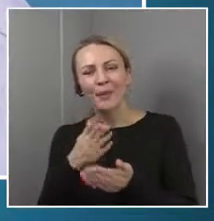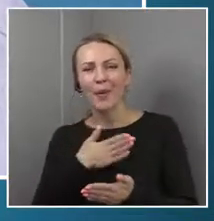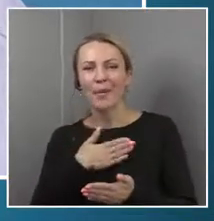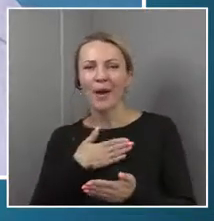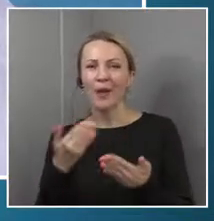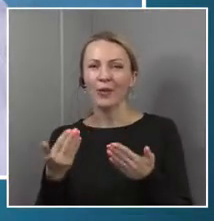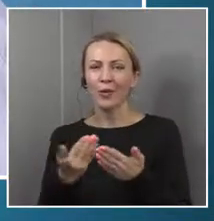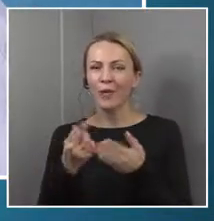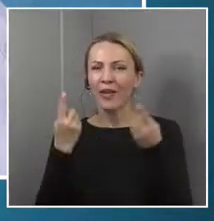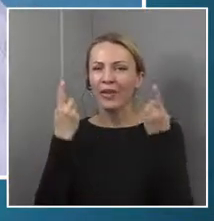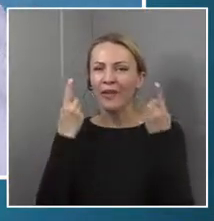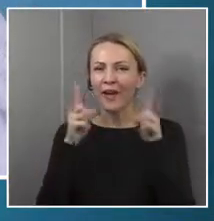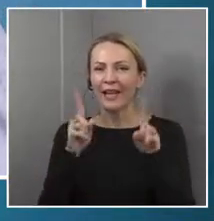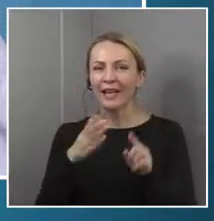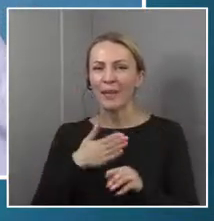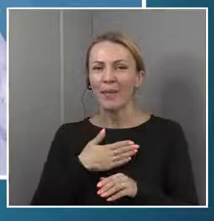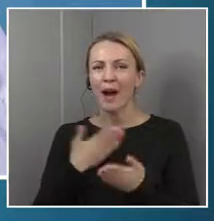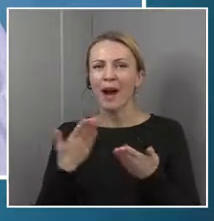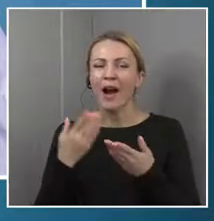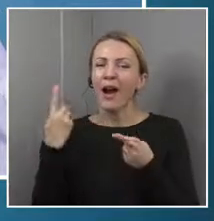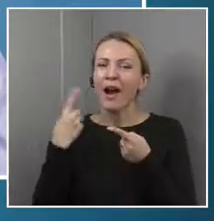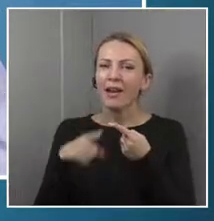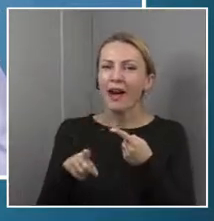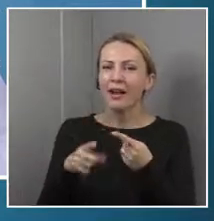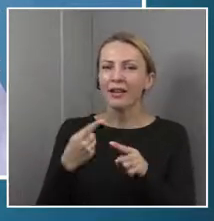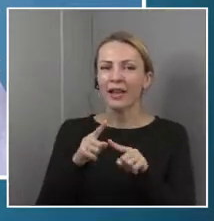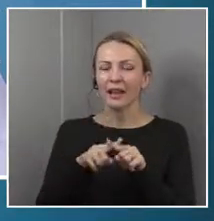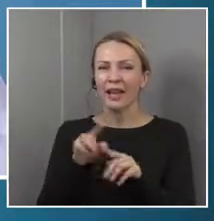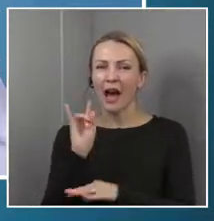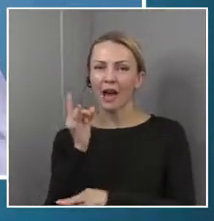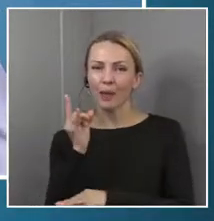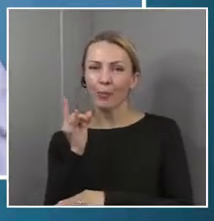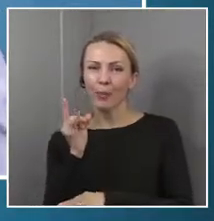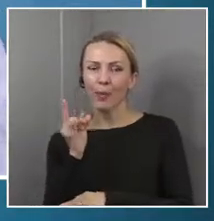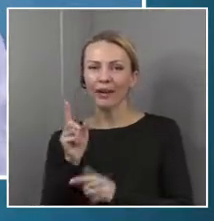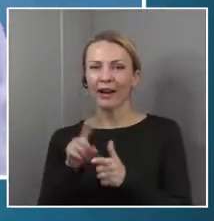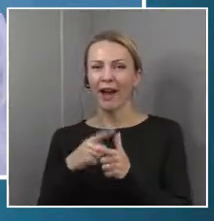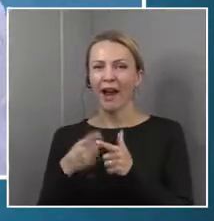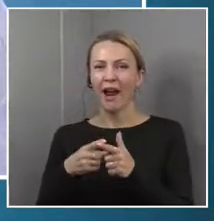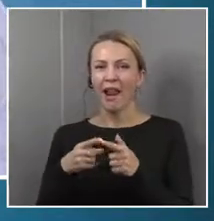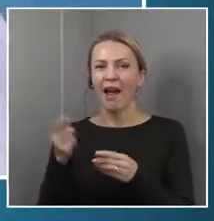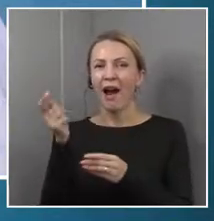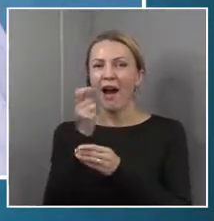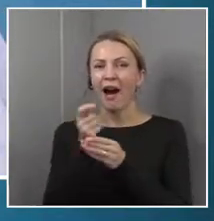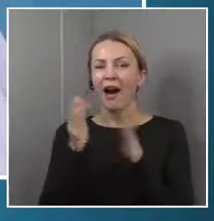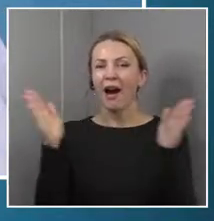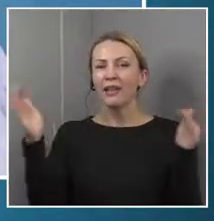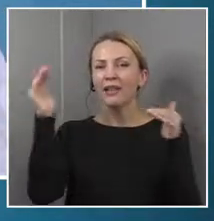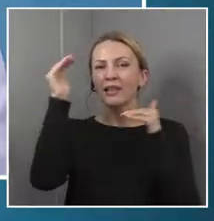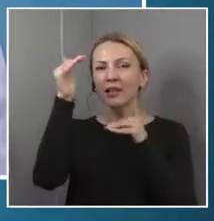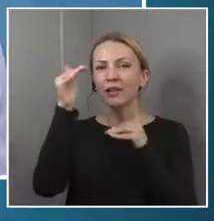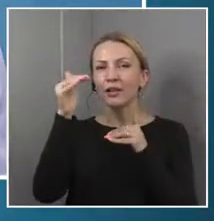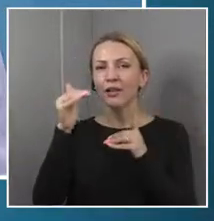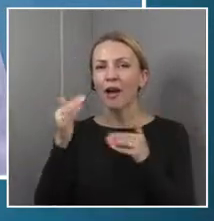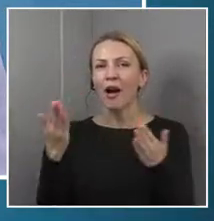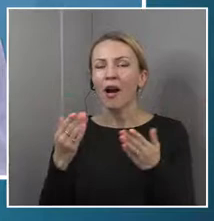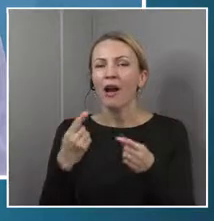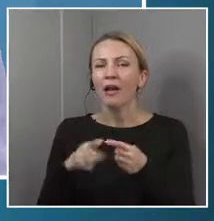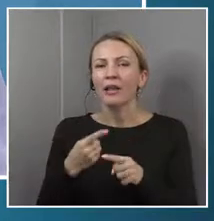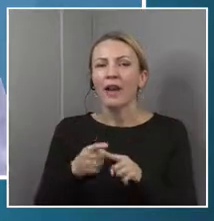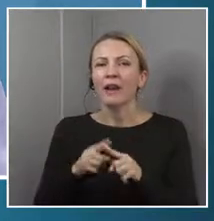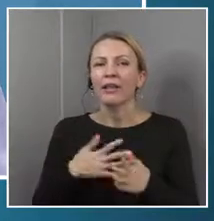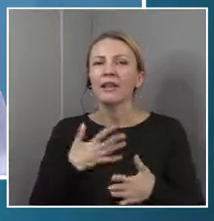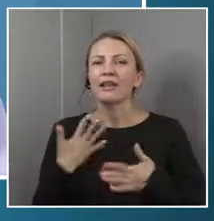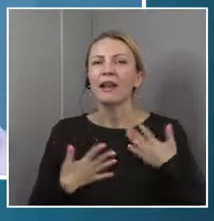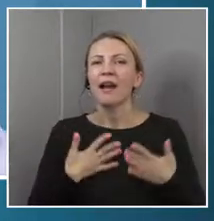art. And it doesn't matter whether it's a coin or a matchbox car or whatever. And this I call passion, and this is the